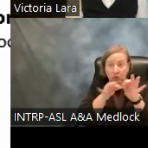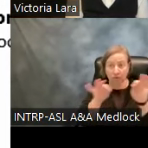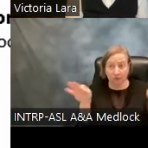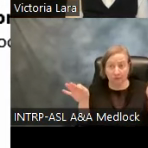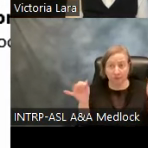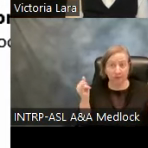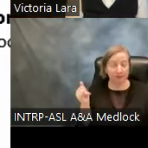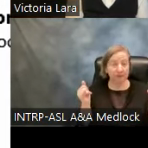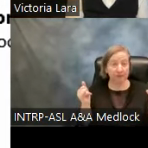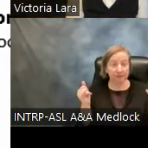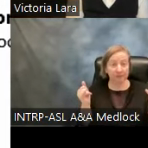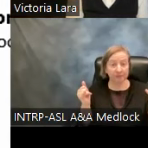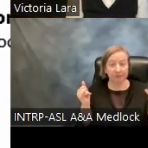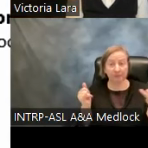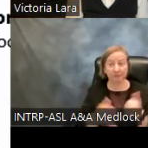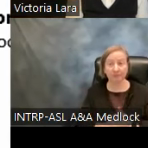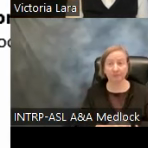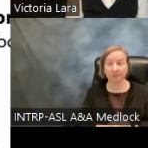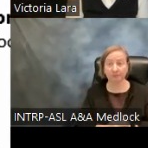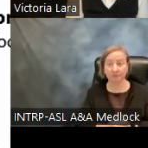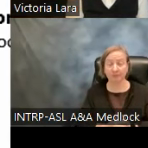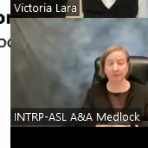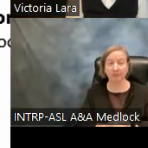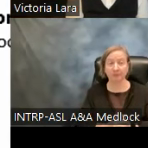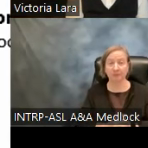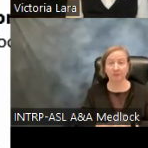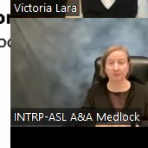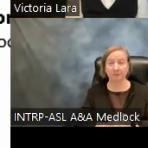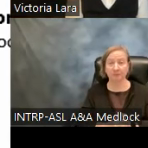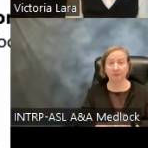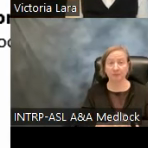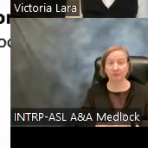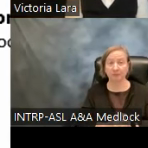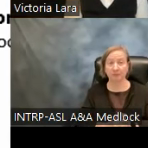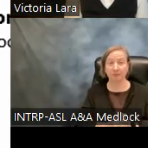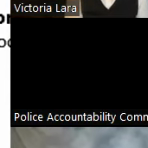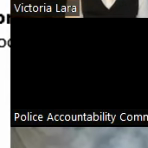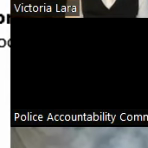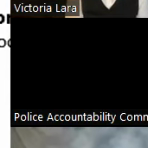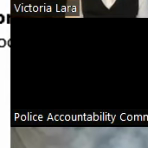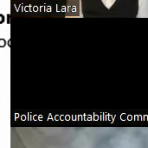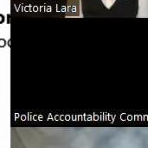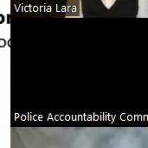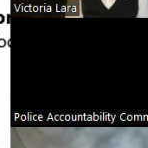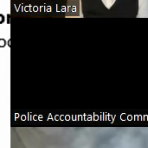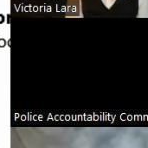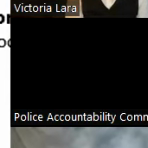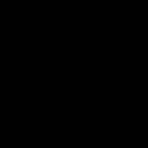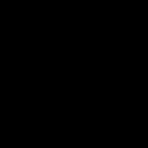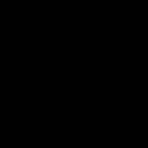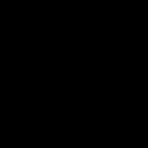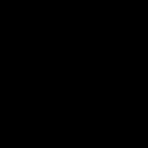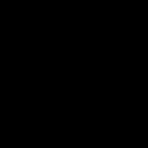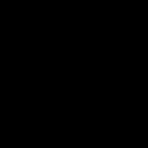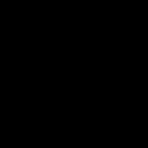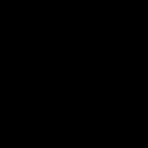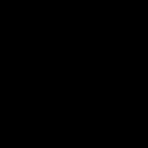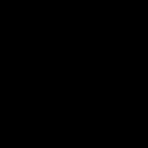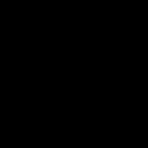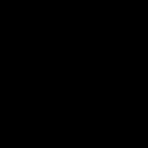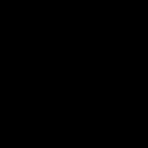was to the proposed changes, or use shall? Is there general agreement from